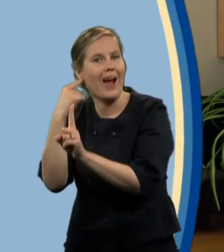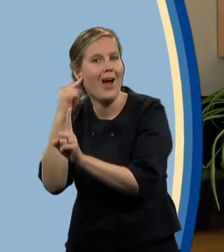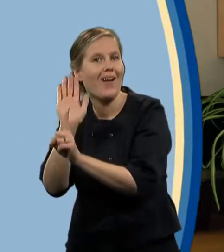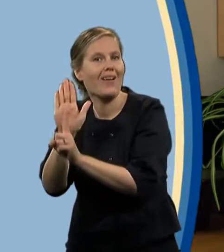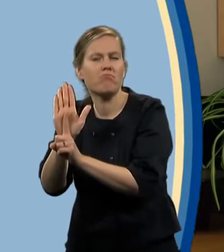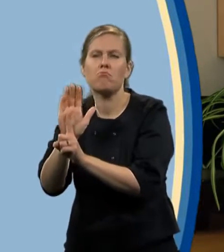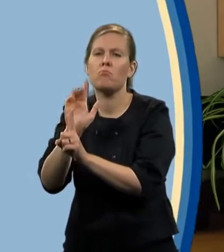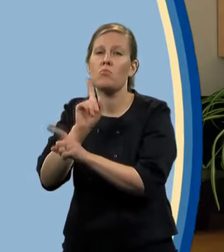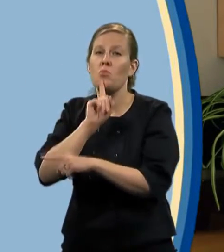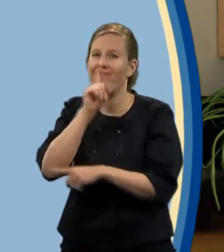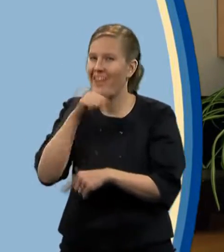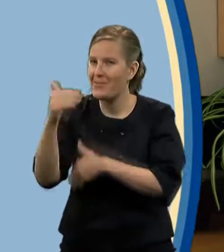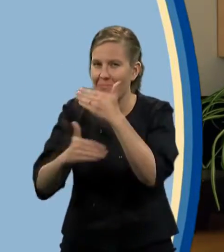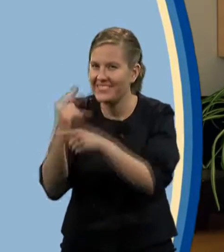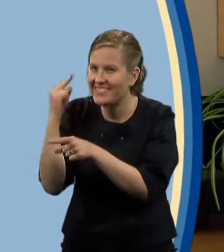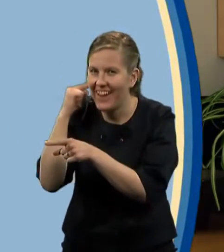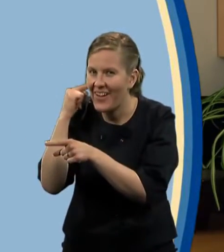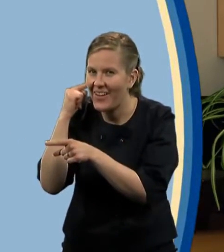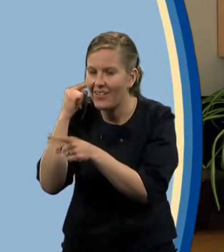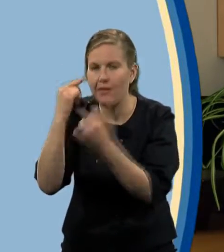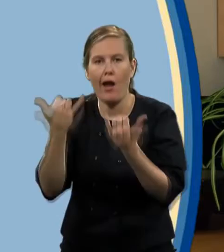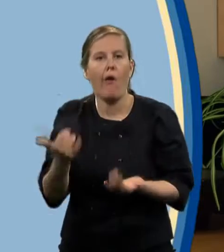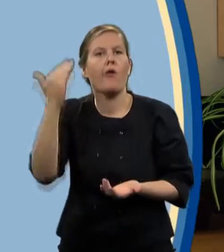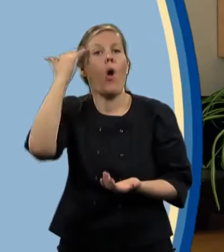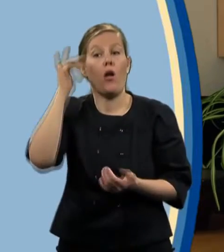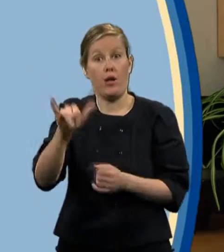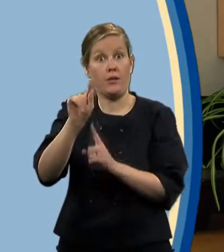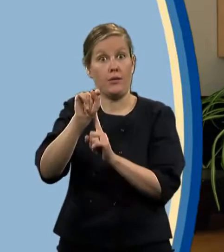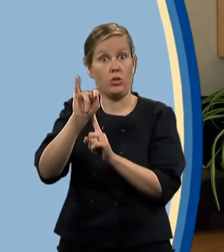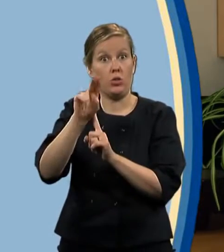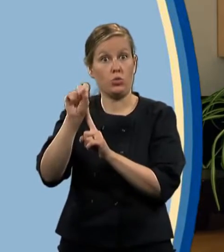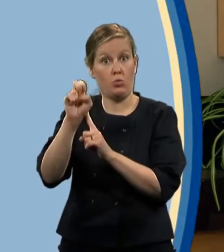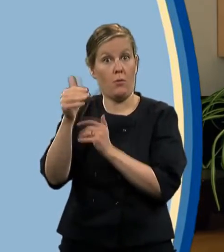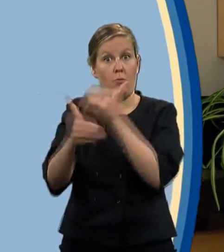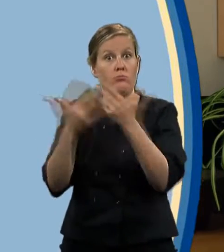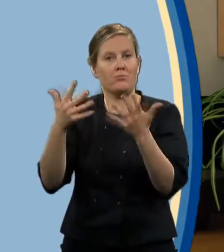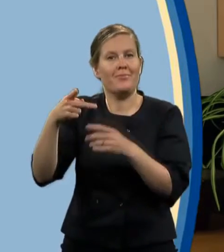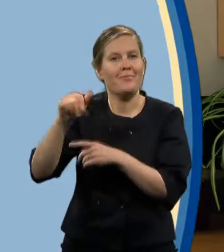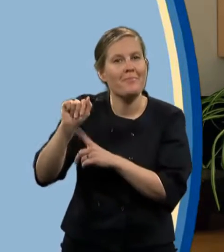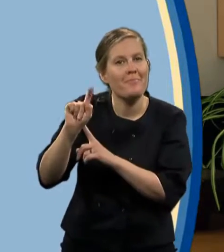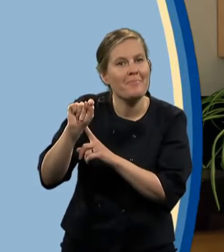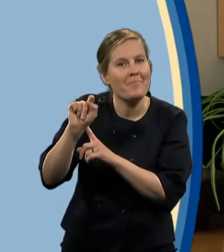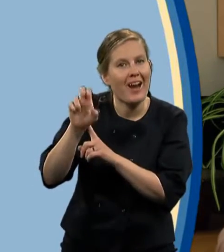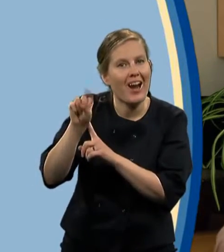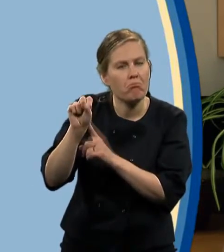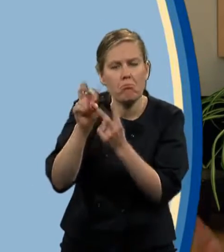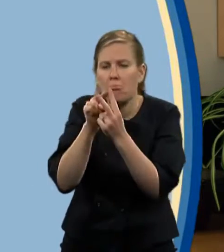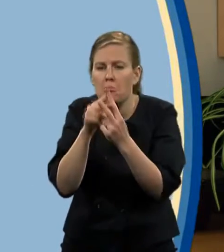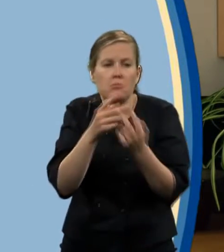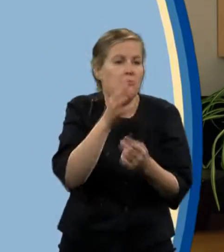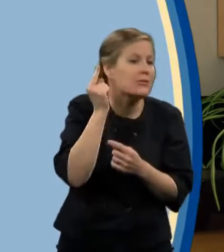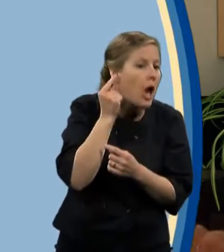taught us that the brain tissue that we previously thought was only special to sound was instead